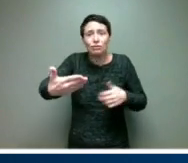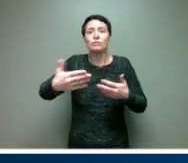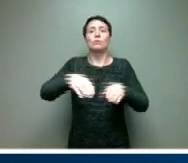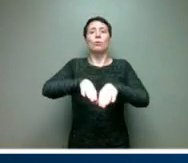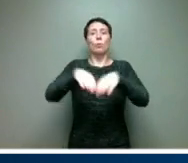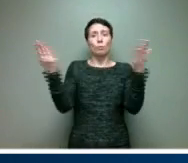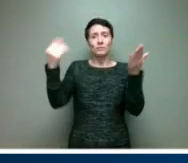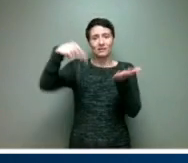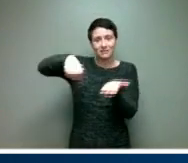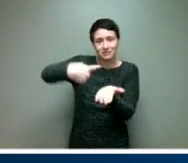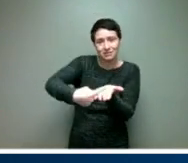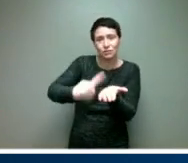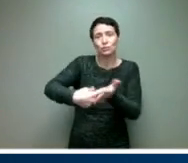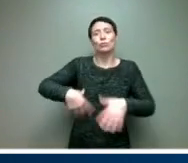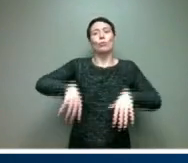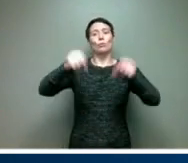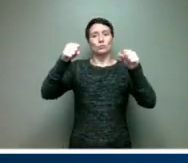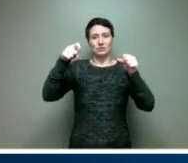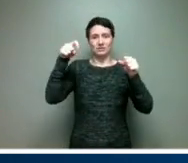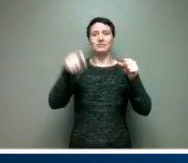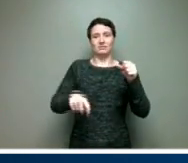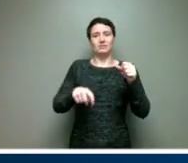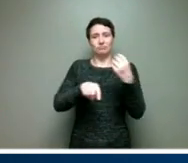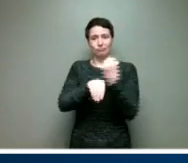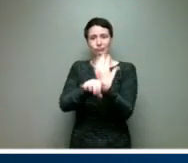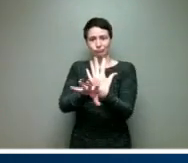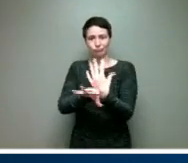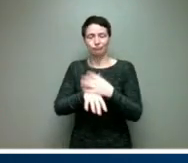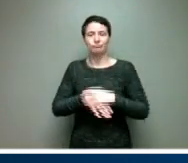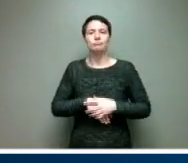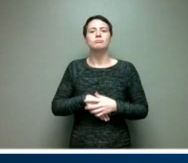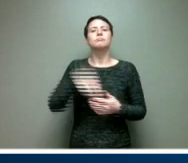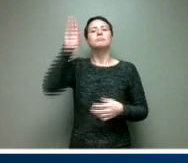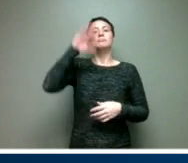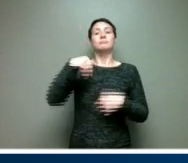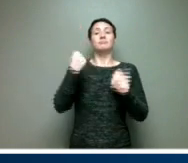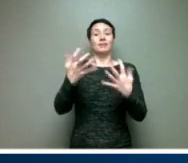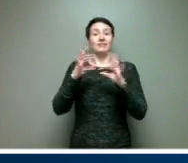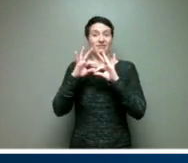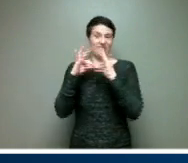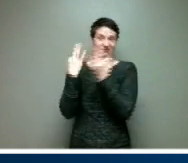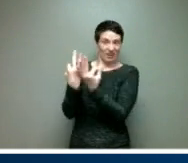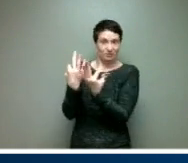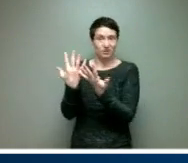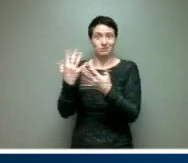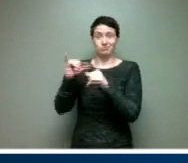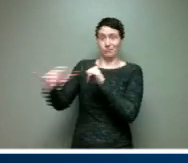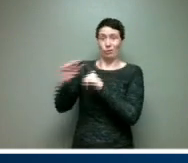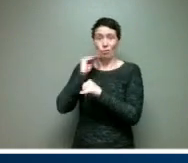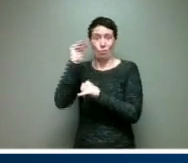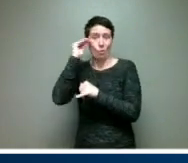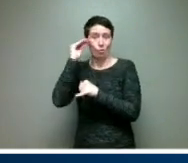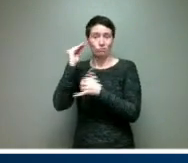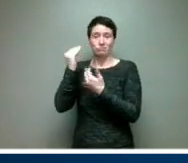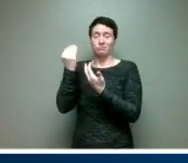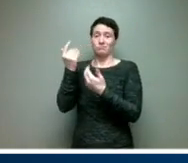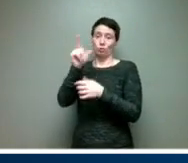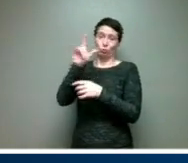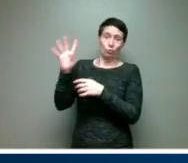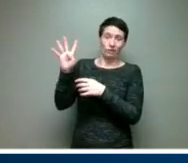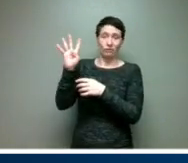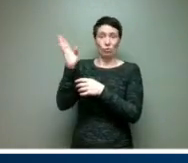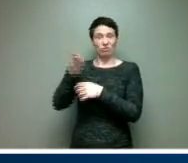We know that families are home with their kids 24 hours now and are wanting to be